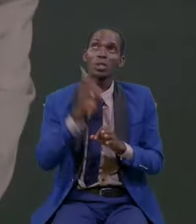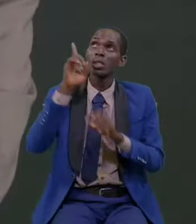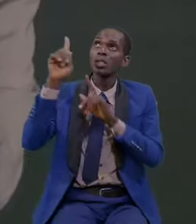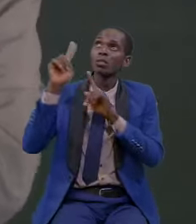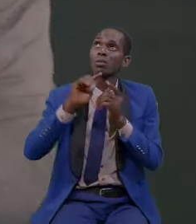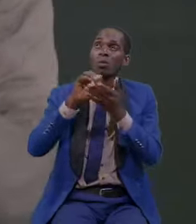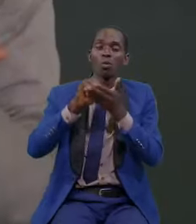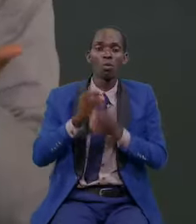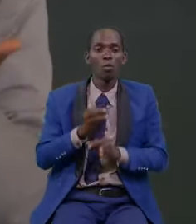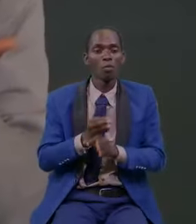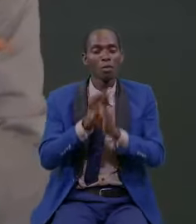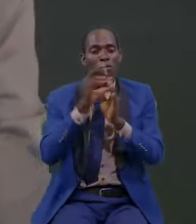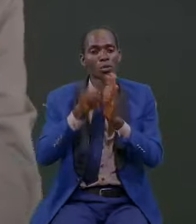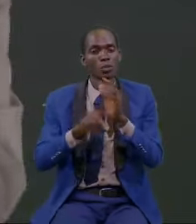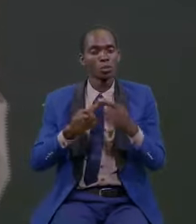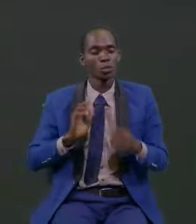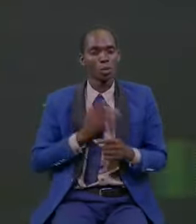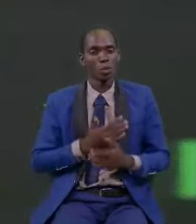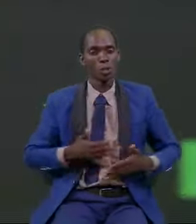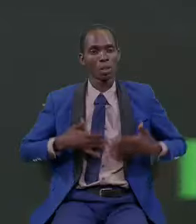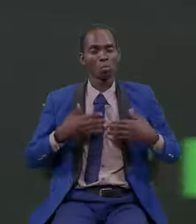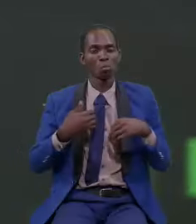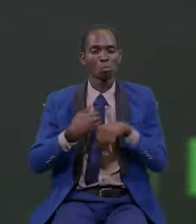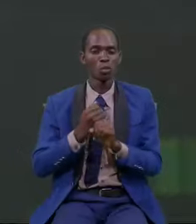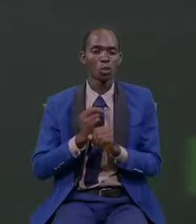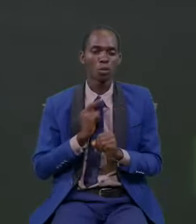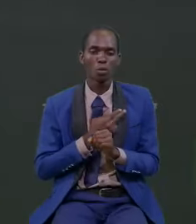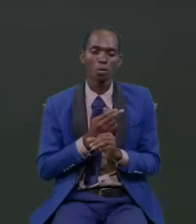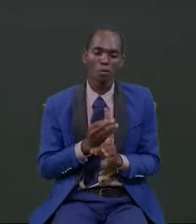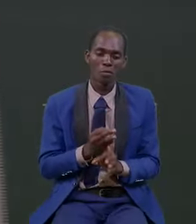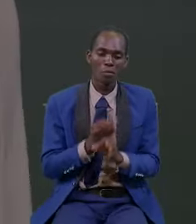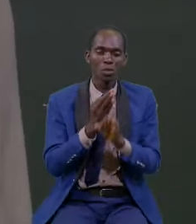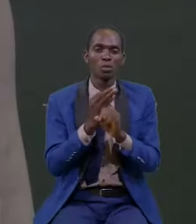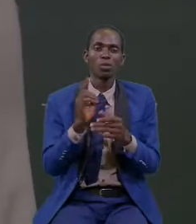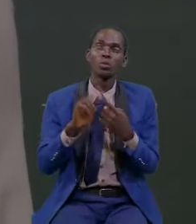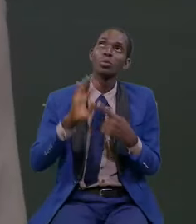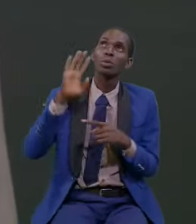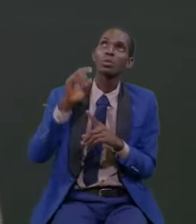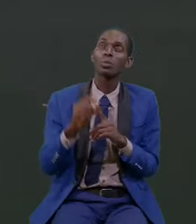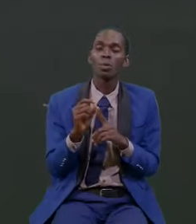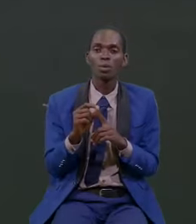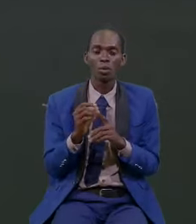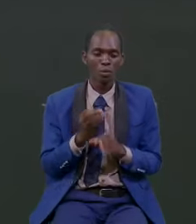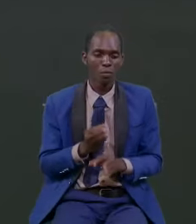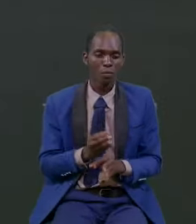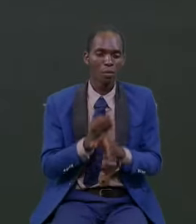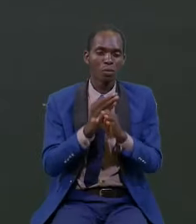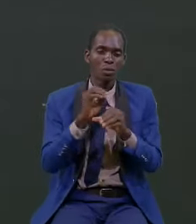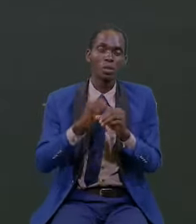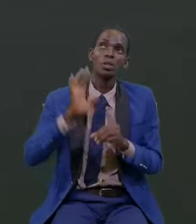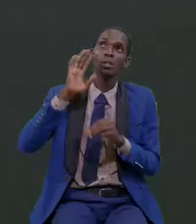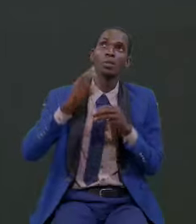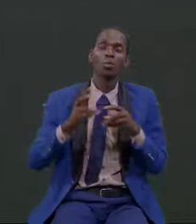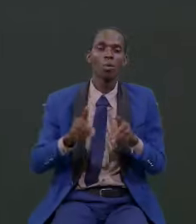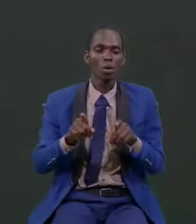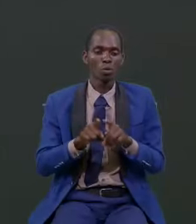us faithful to the world. Faithful in his way. As we walk in the way of